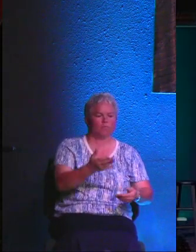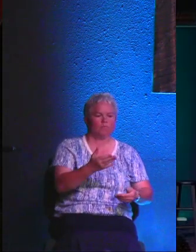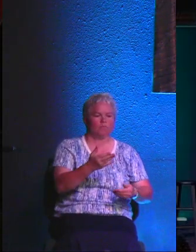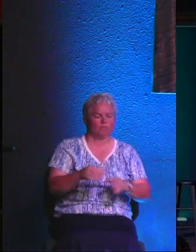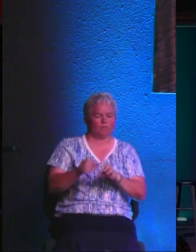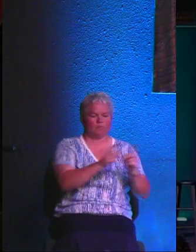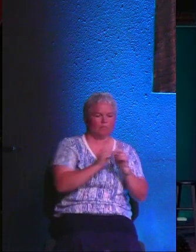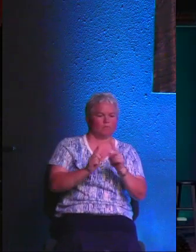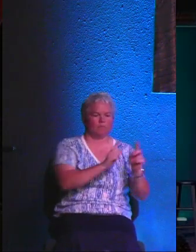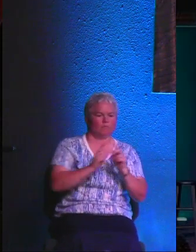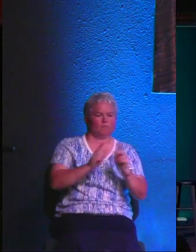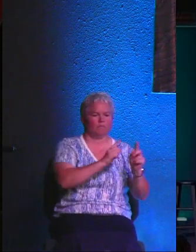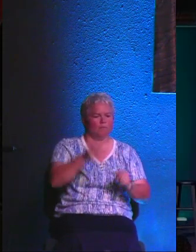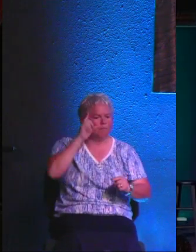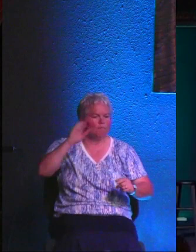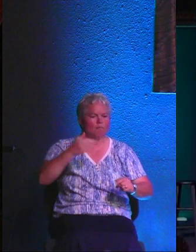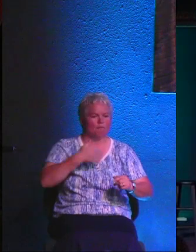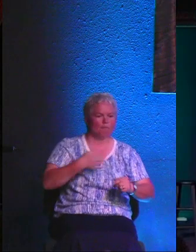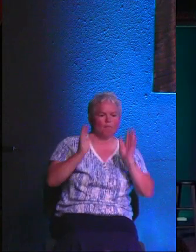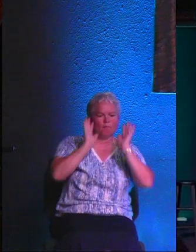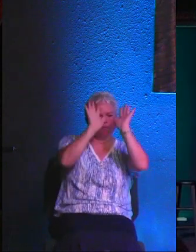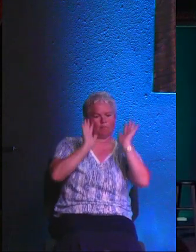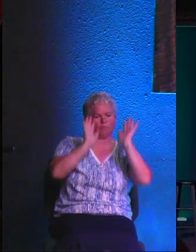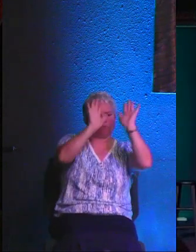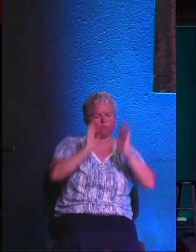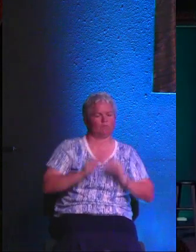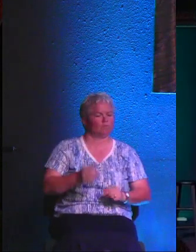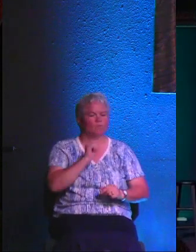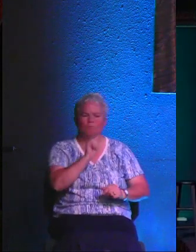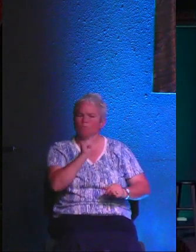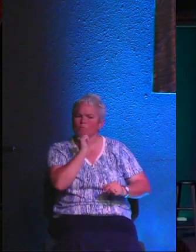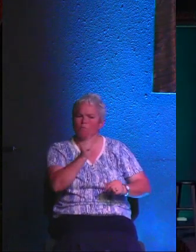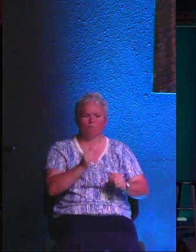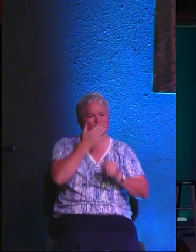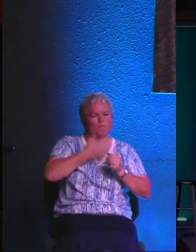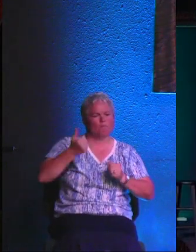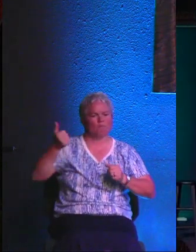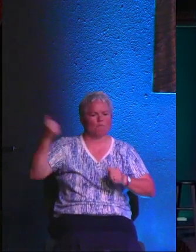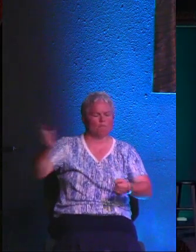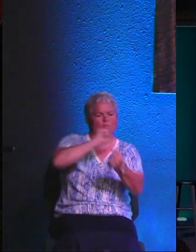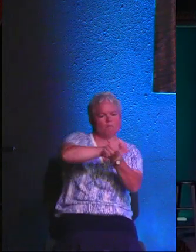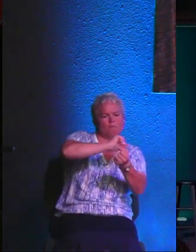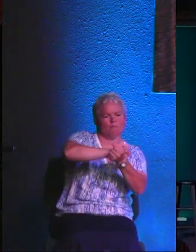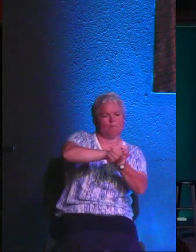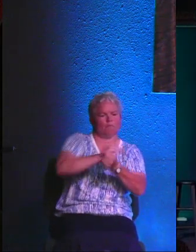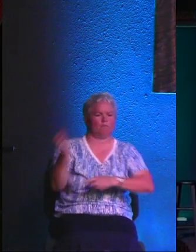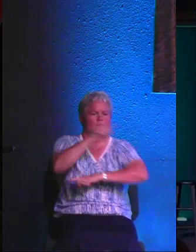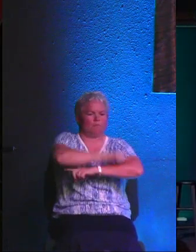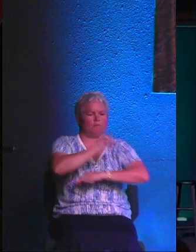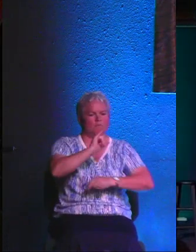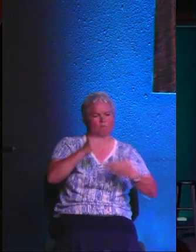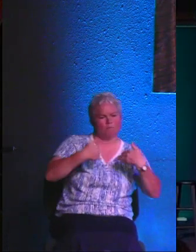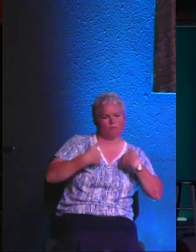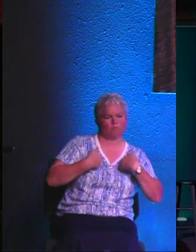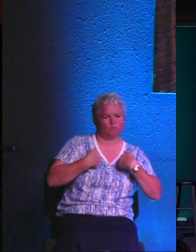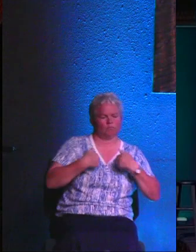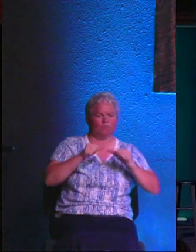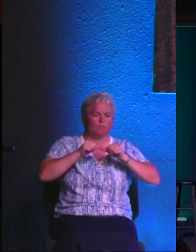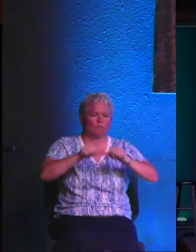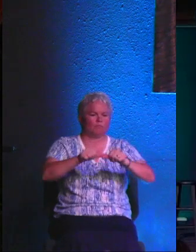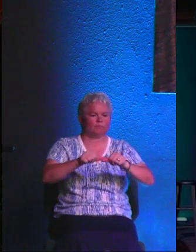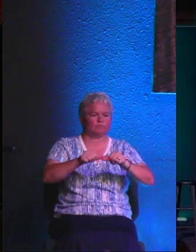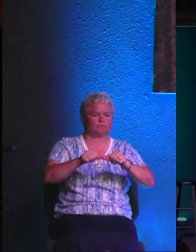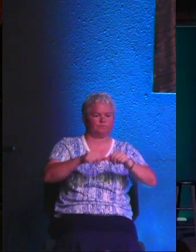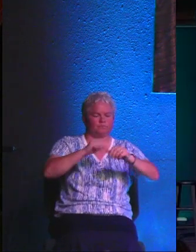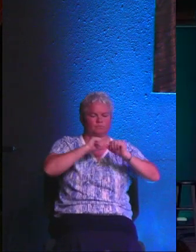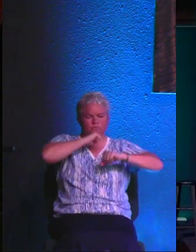done for me. And I just think it's so great because it wasn't the best night. It wasn't the best day at work that I had, but I knew that I could take